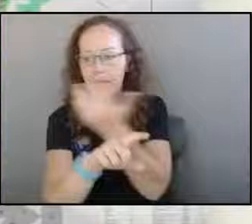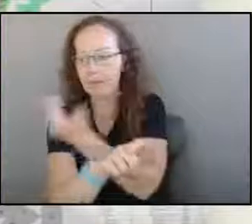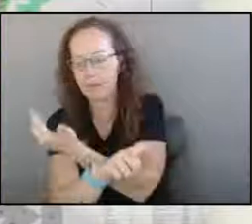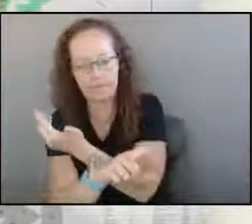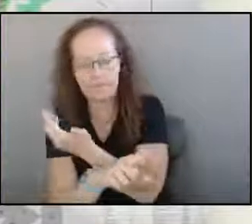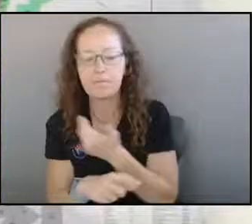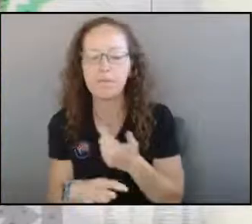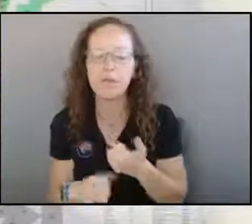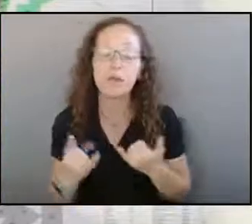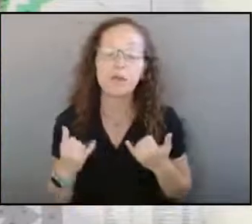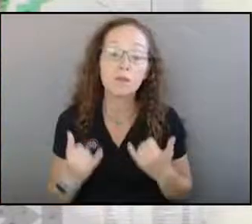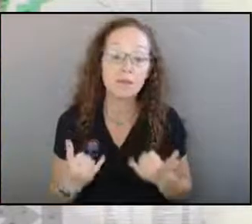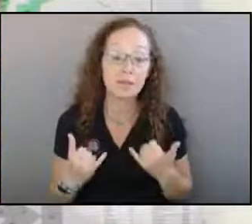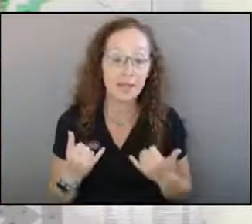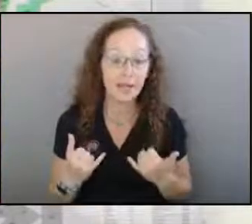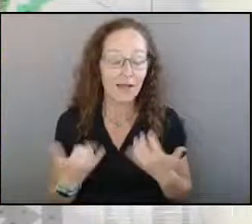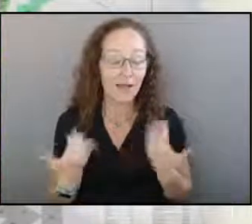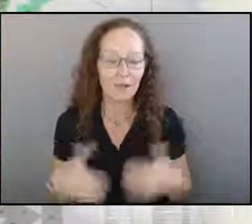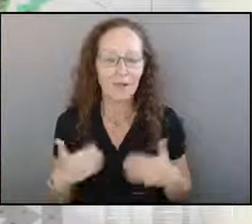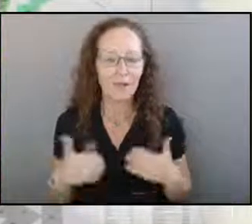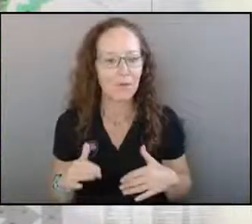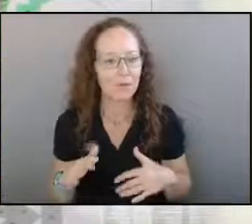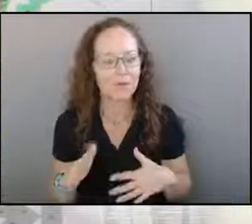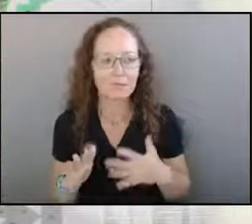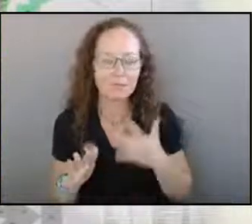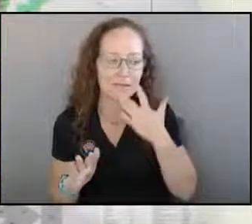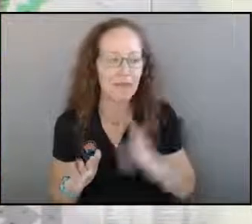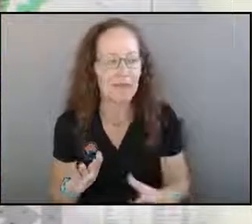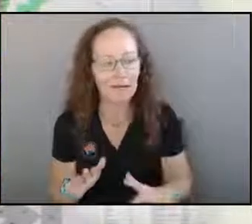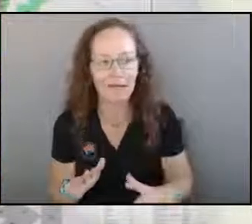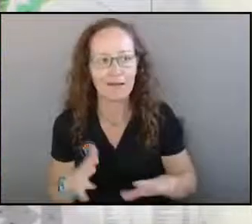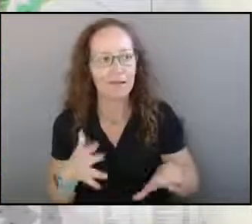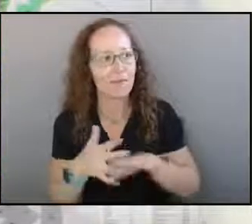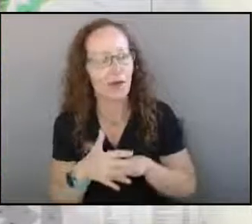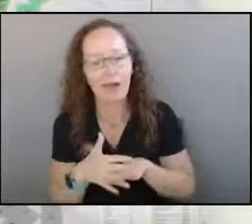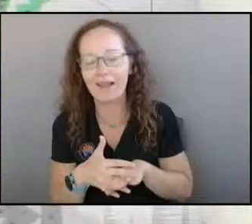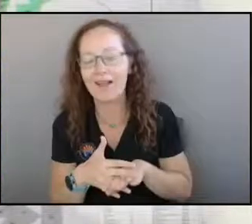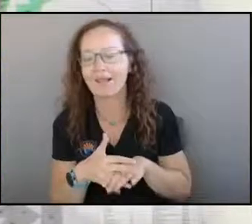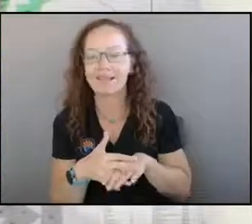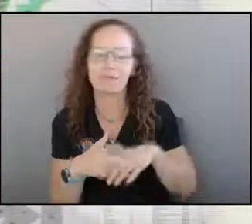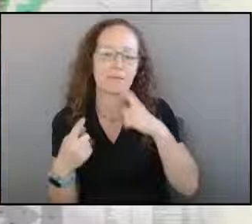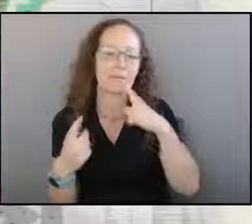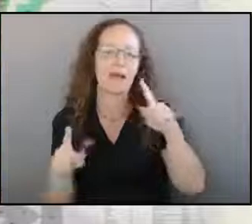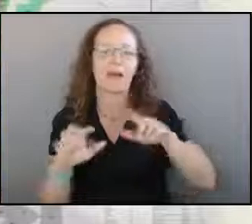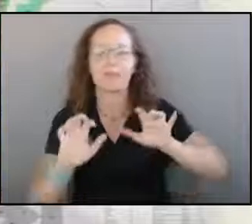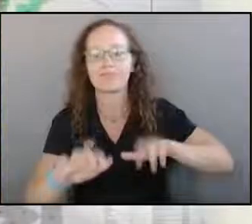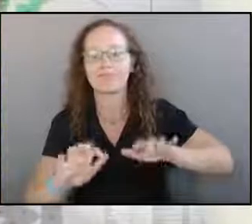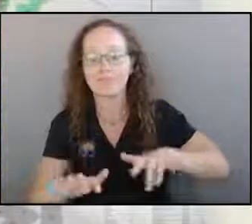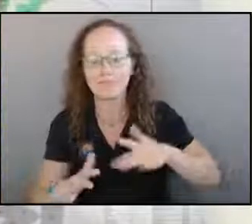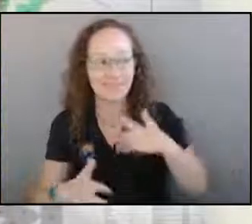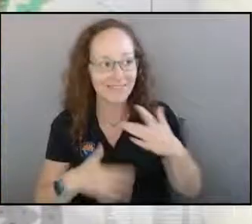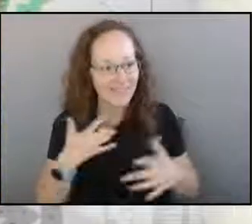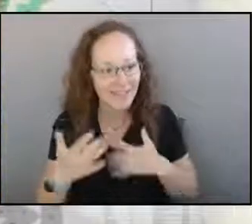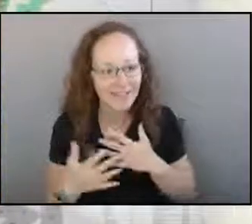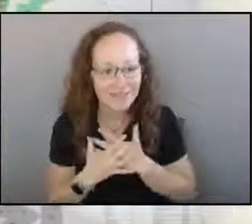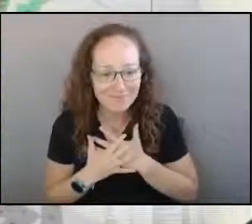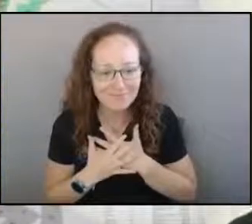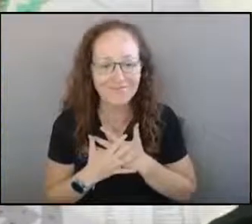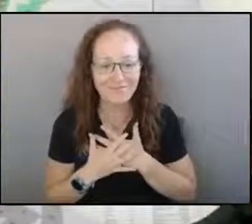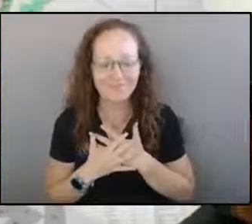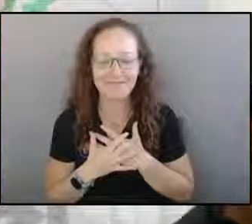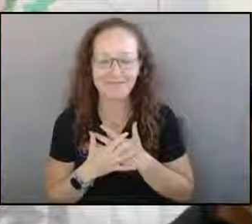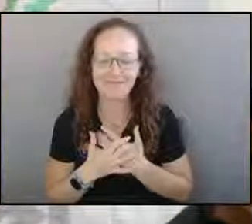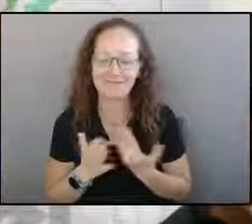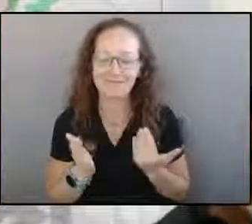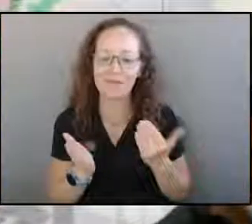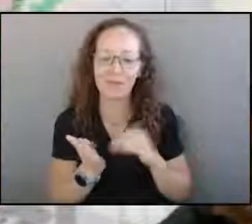Today was a really good break for us, as we haven't seen rain in a really long time, so that's exciting. Gives a little, also an opportunity for the